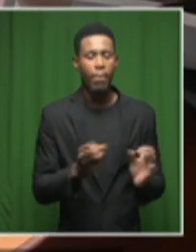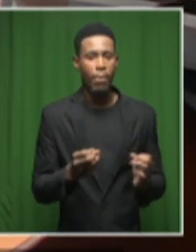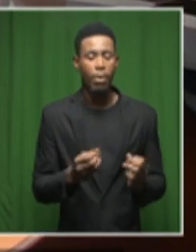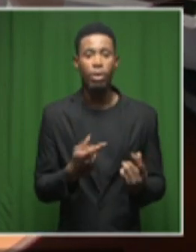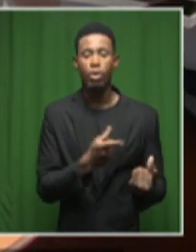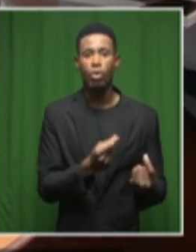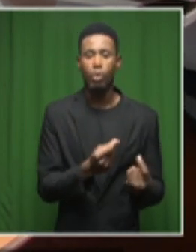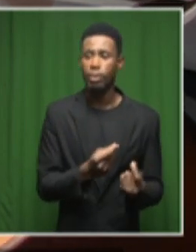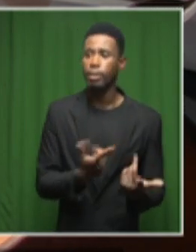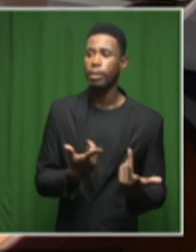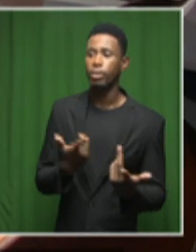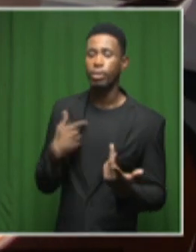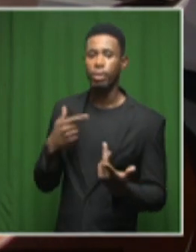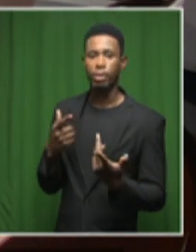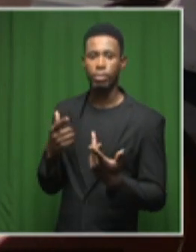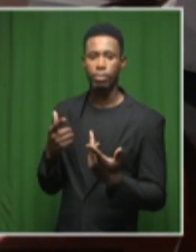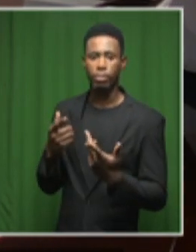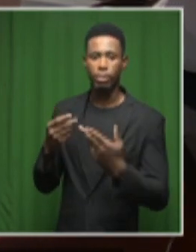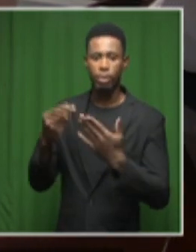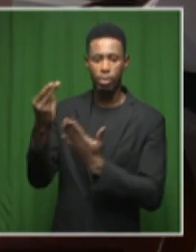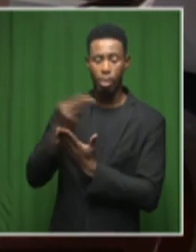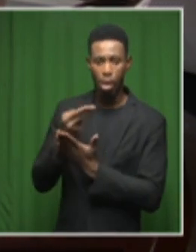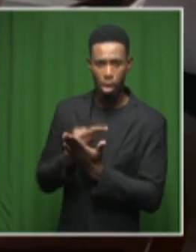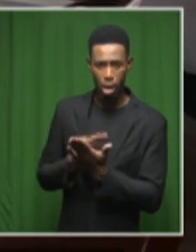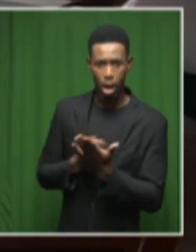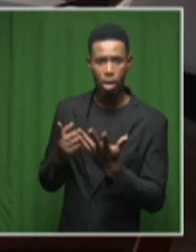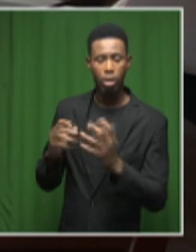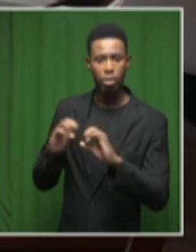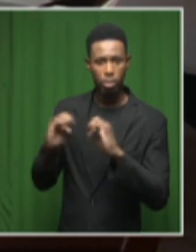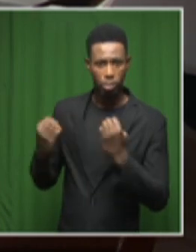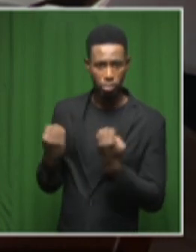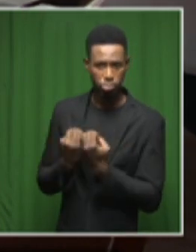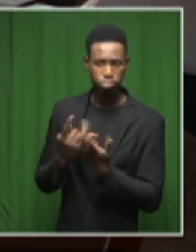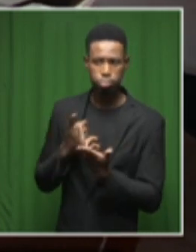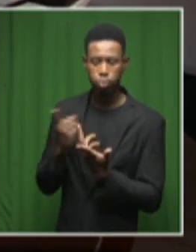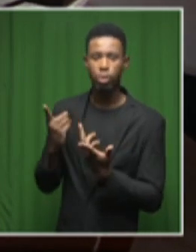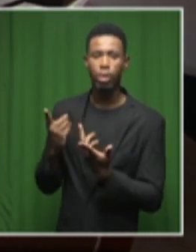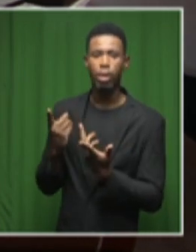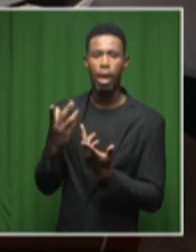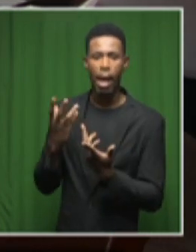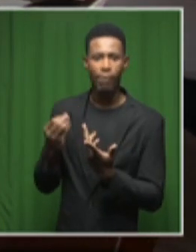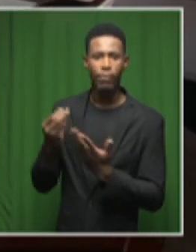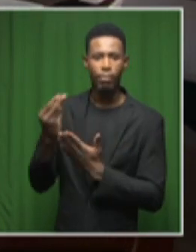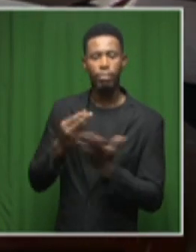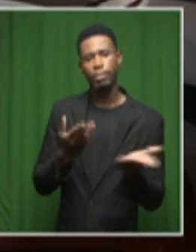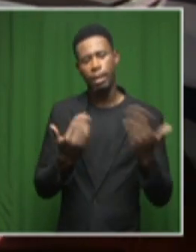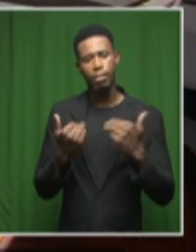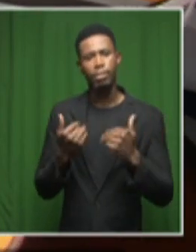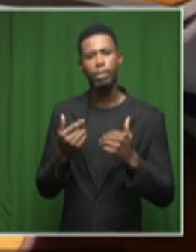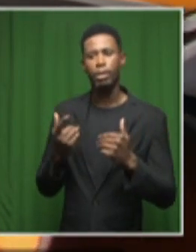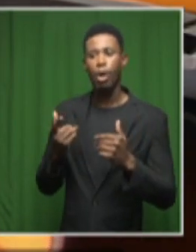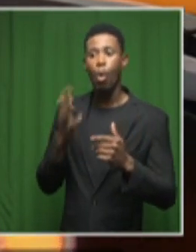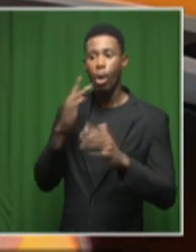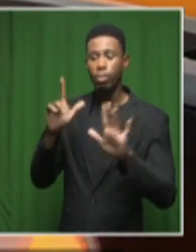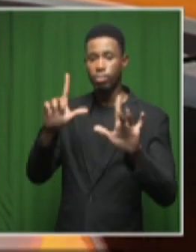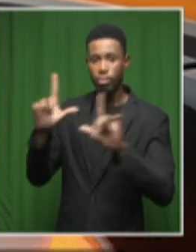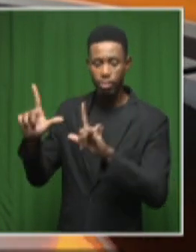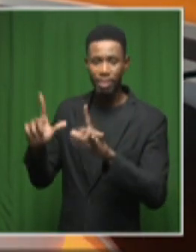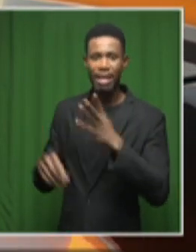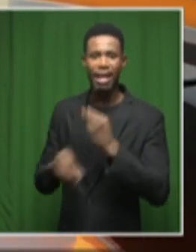you know, we have someone that could coach, that could mentor you Yes. on issues relating to mental wellness. Yeah. And over and